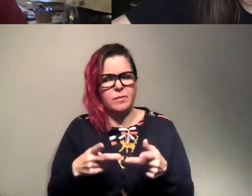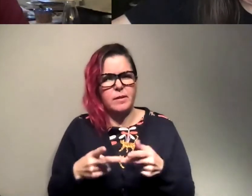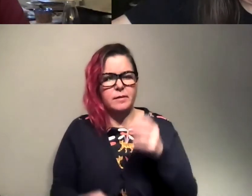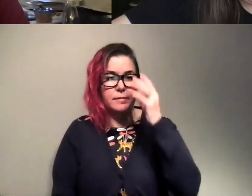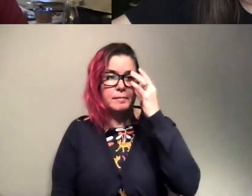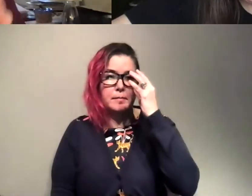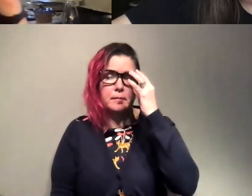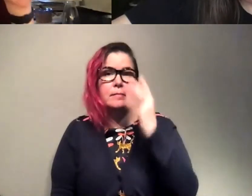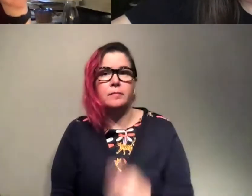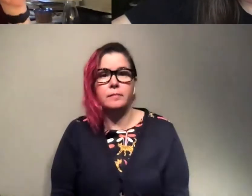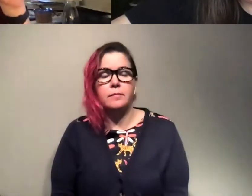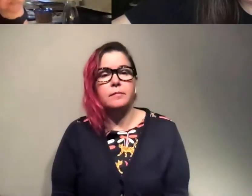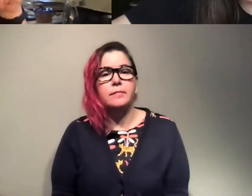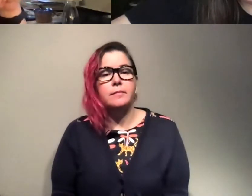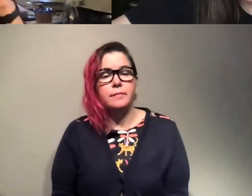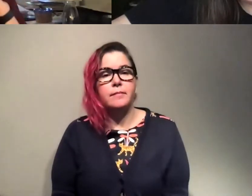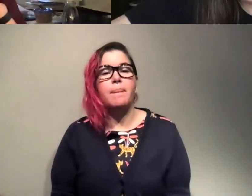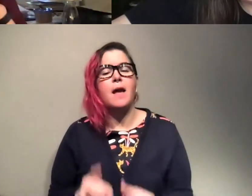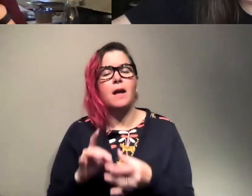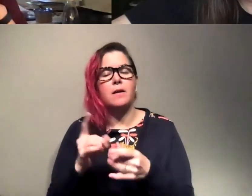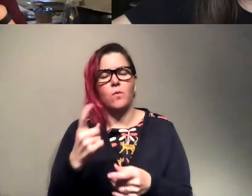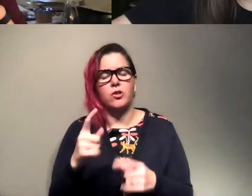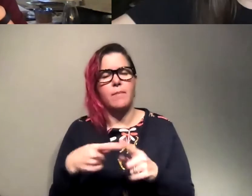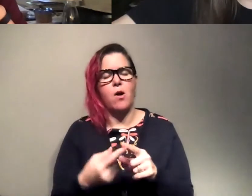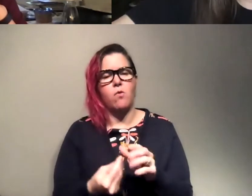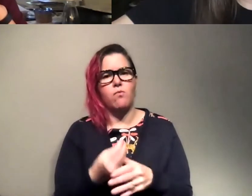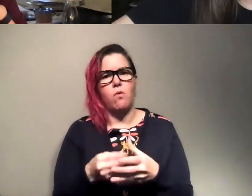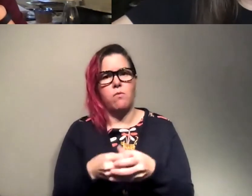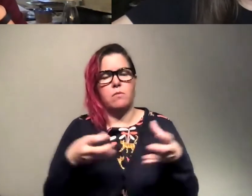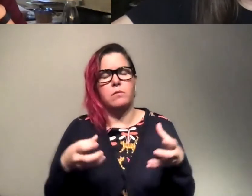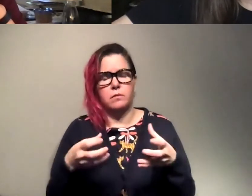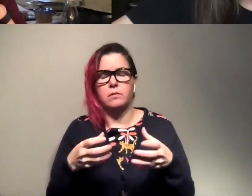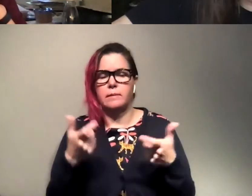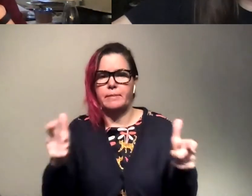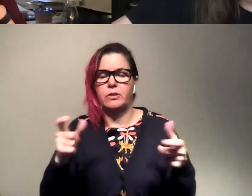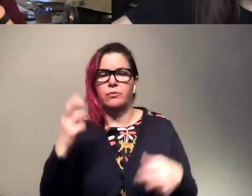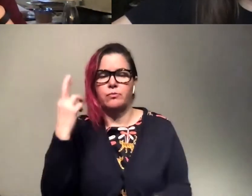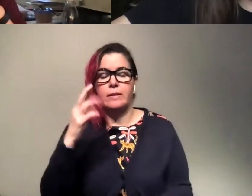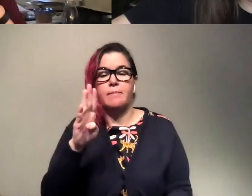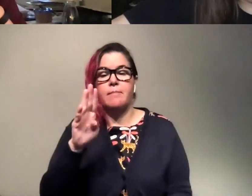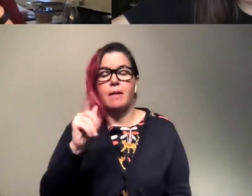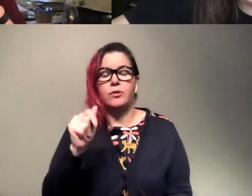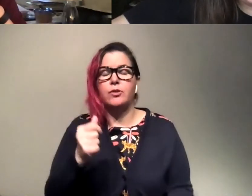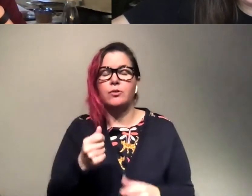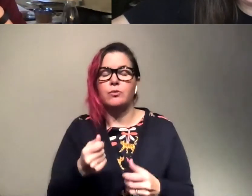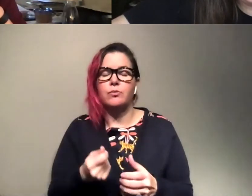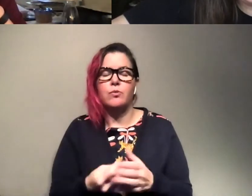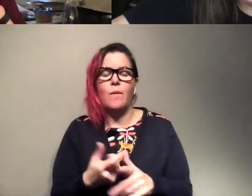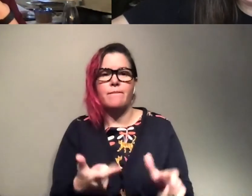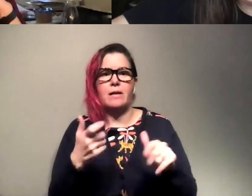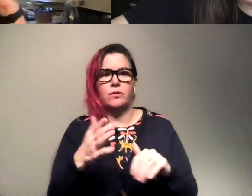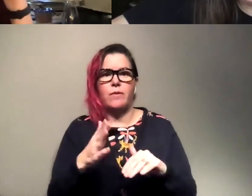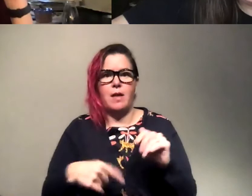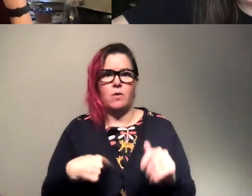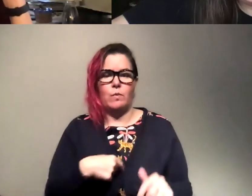So the question about growth is one of the biggest reasons. Bacteria grow a lot faster than we do, and they grow